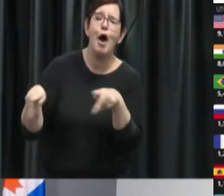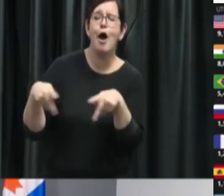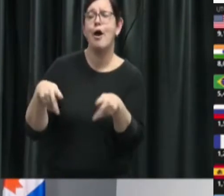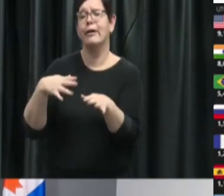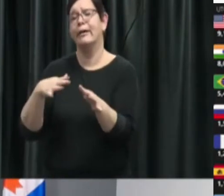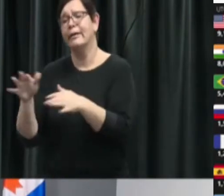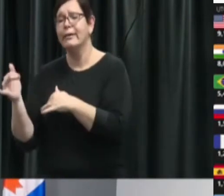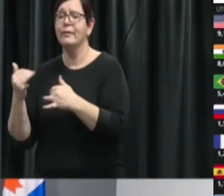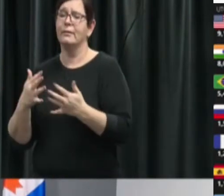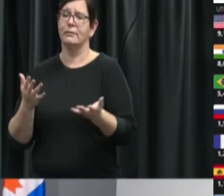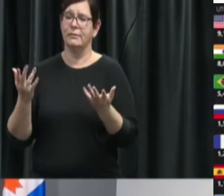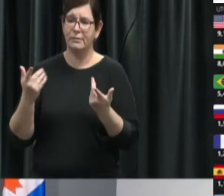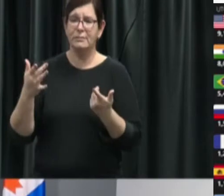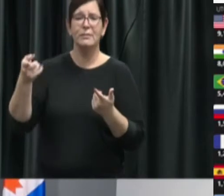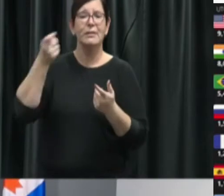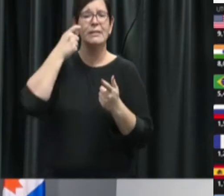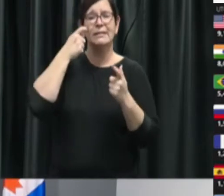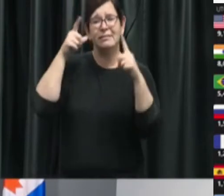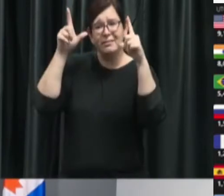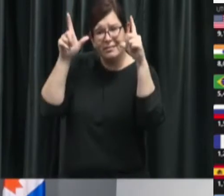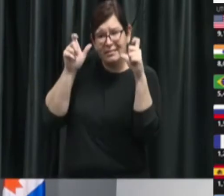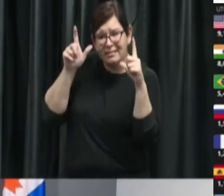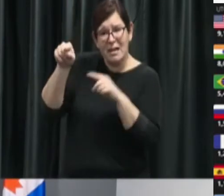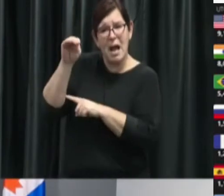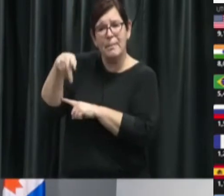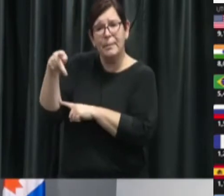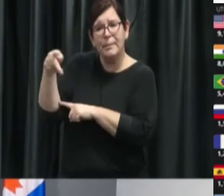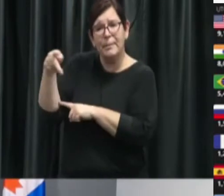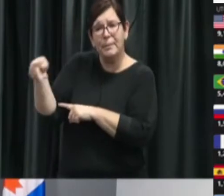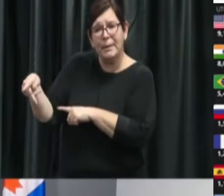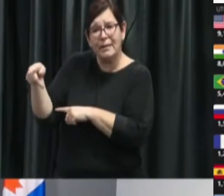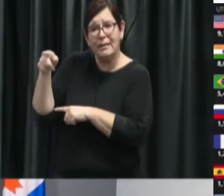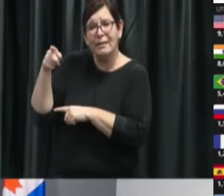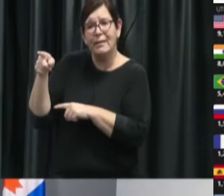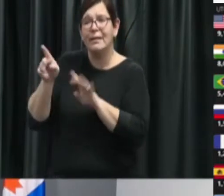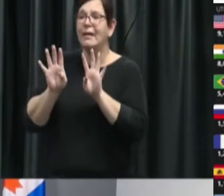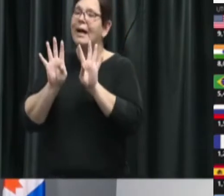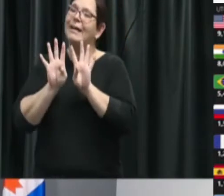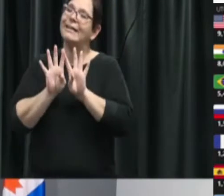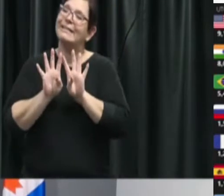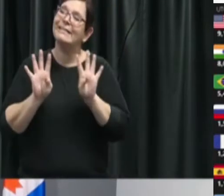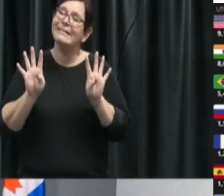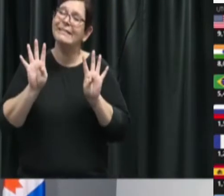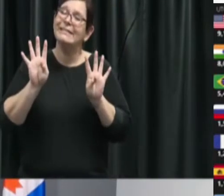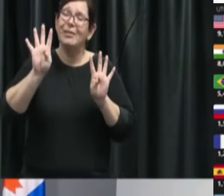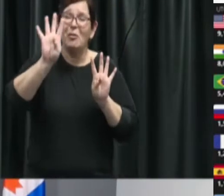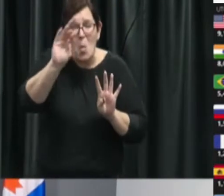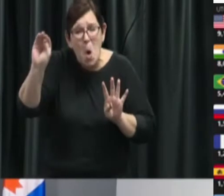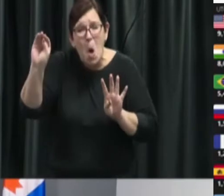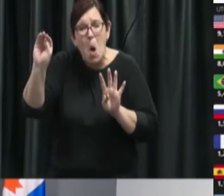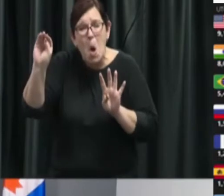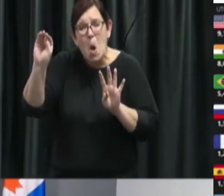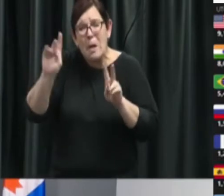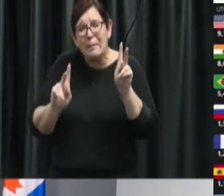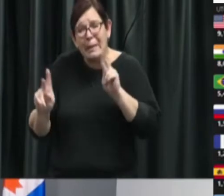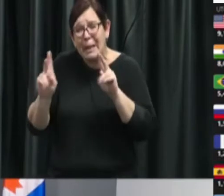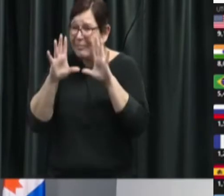photo of a member of the provincial government standing, smiling with 40 other people, not a mask in